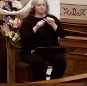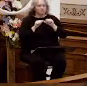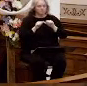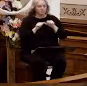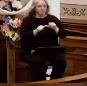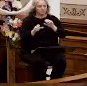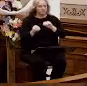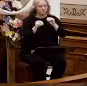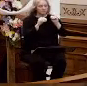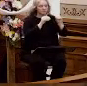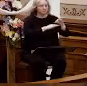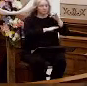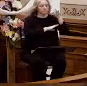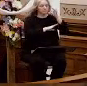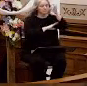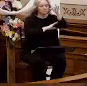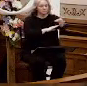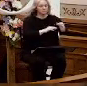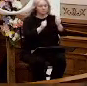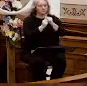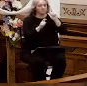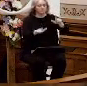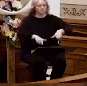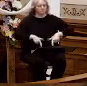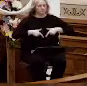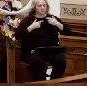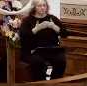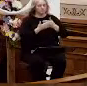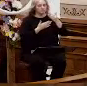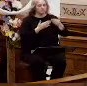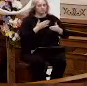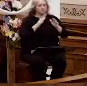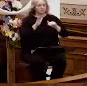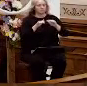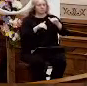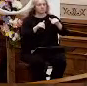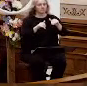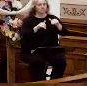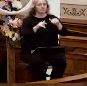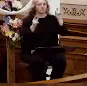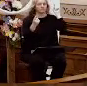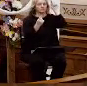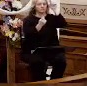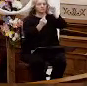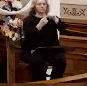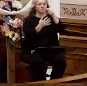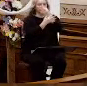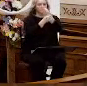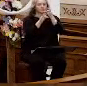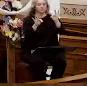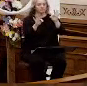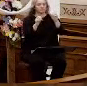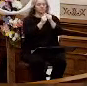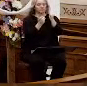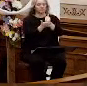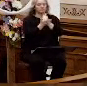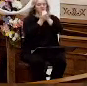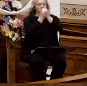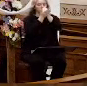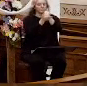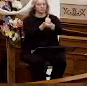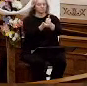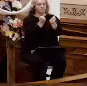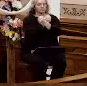moving forward with life-giving steps towards freedom with the help of the unconditional love of